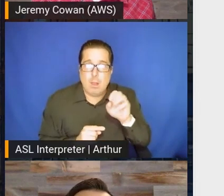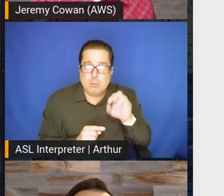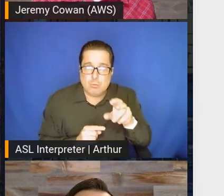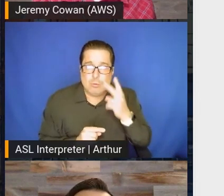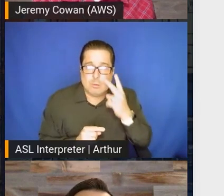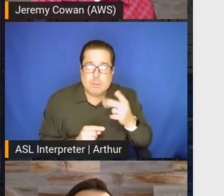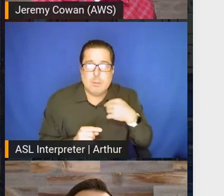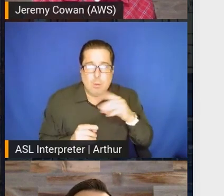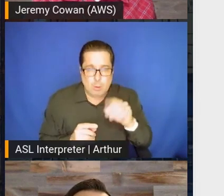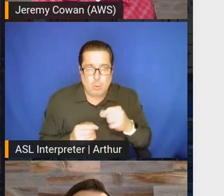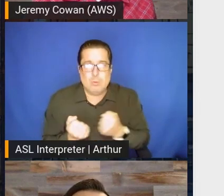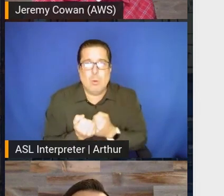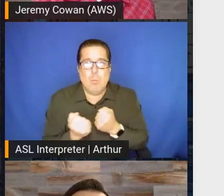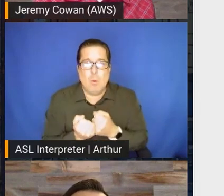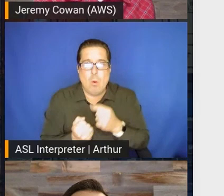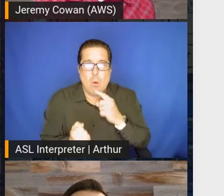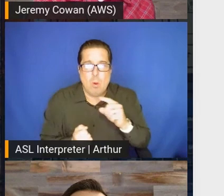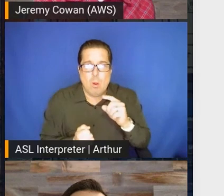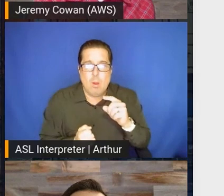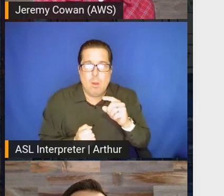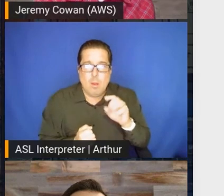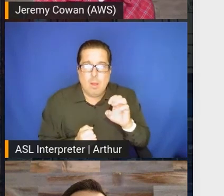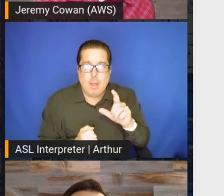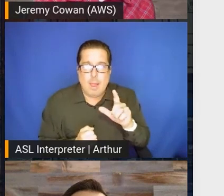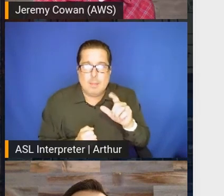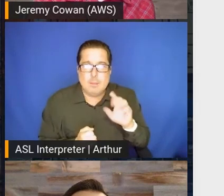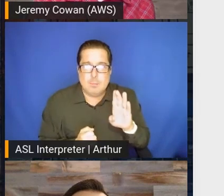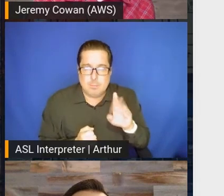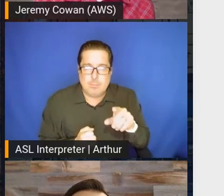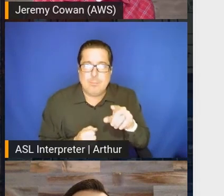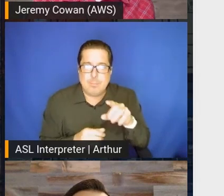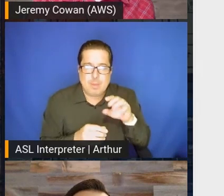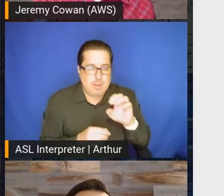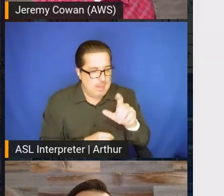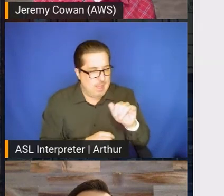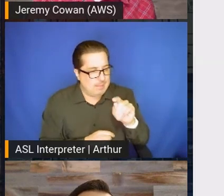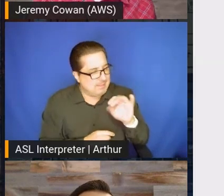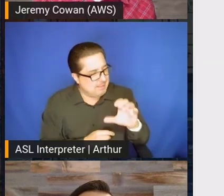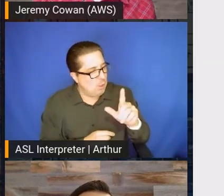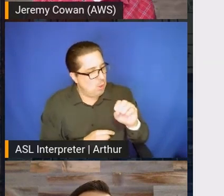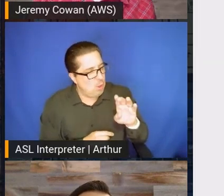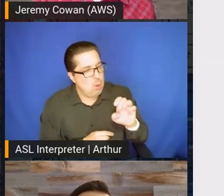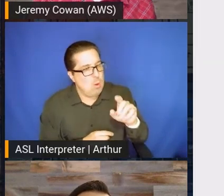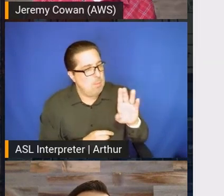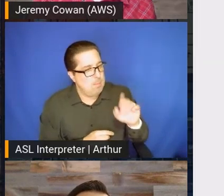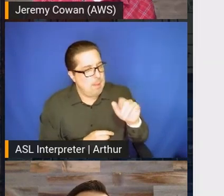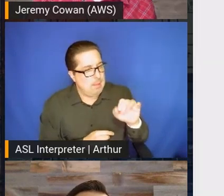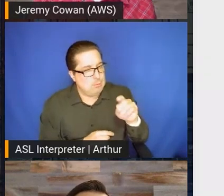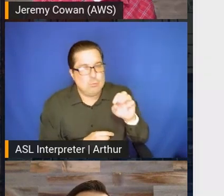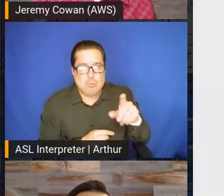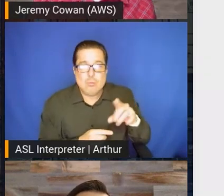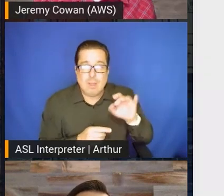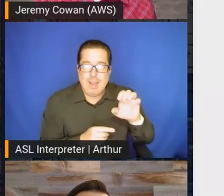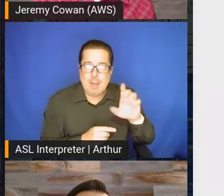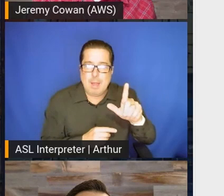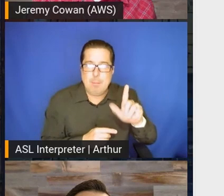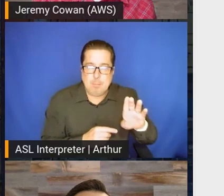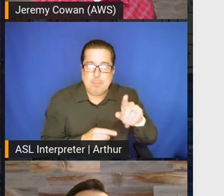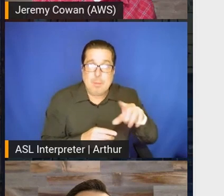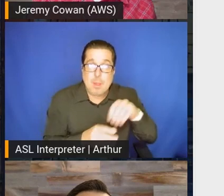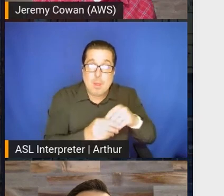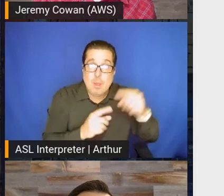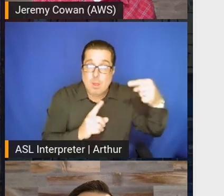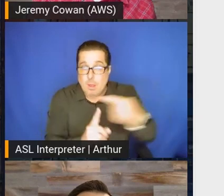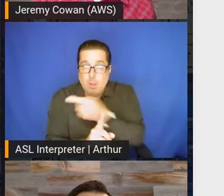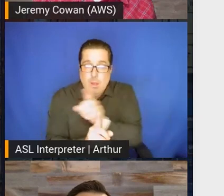do support the controller elastic load balancer, and that supports both IPv4 as well as